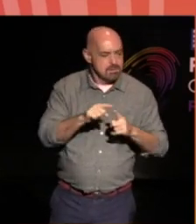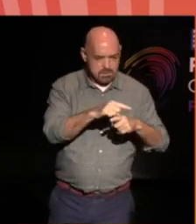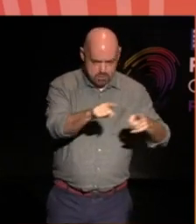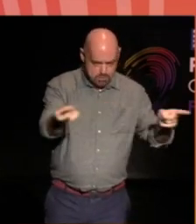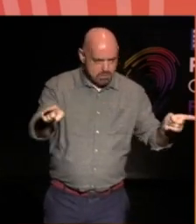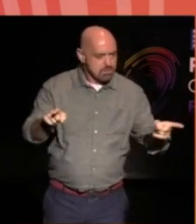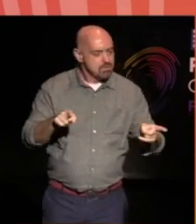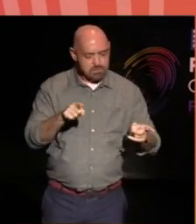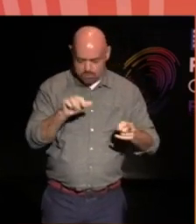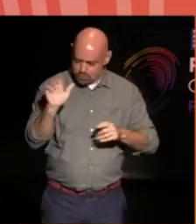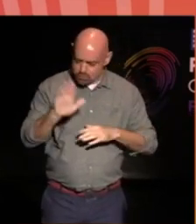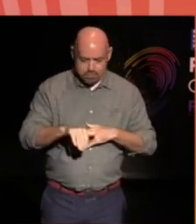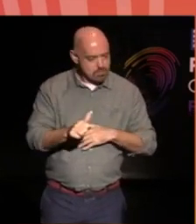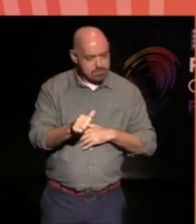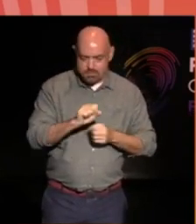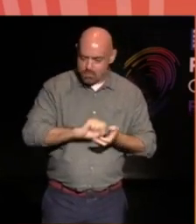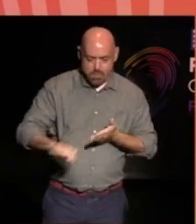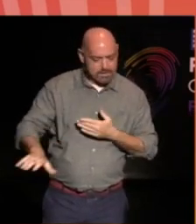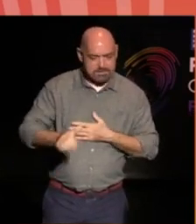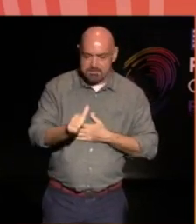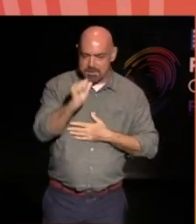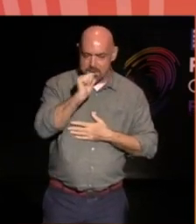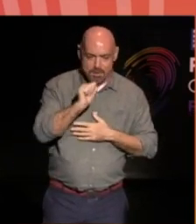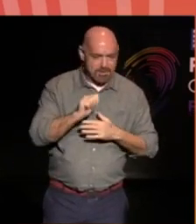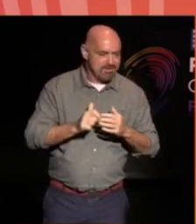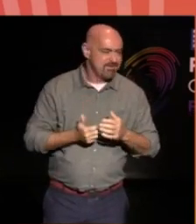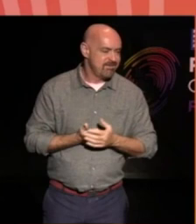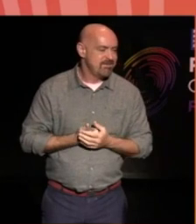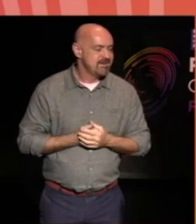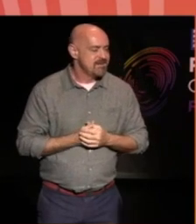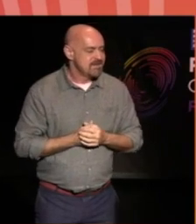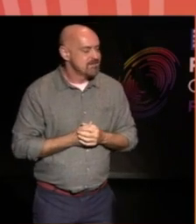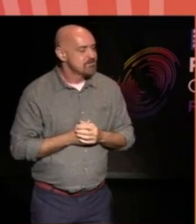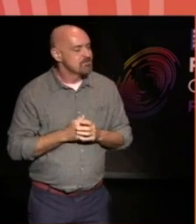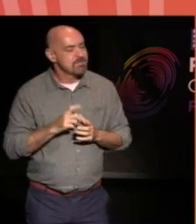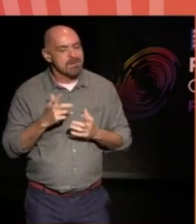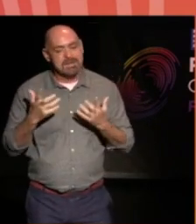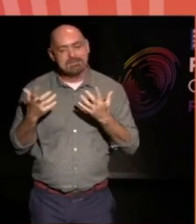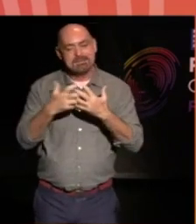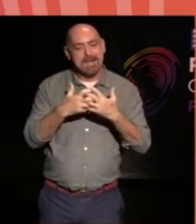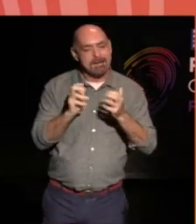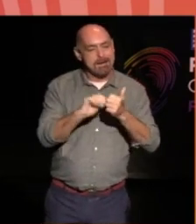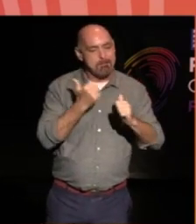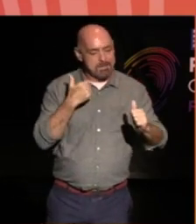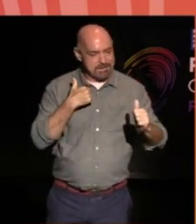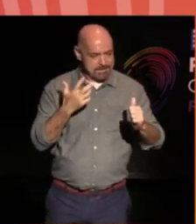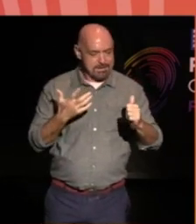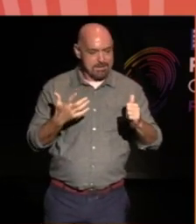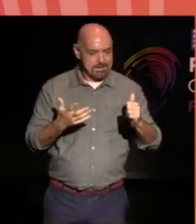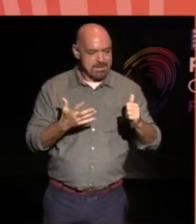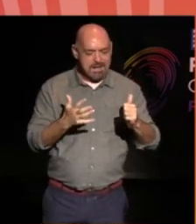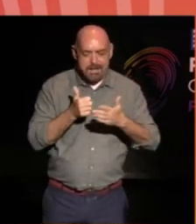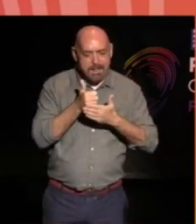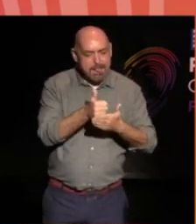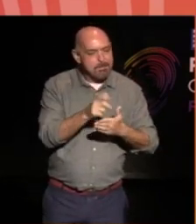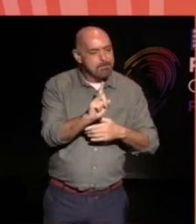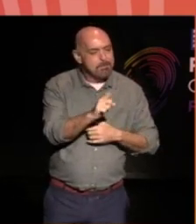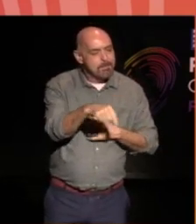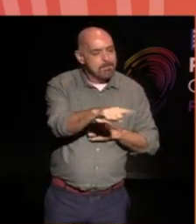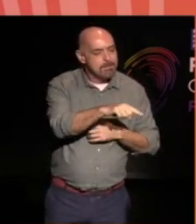beer brand point of view. And a tech company that helps young